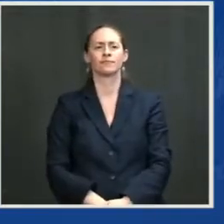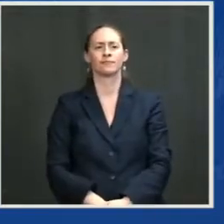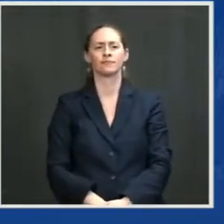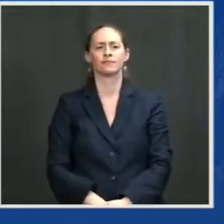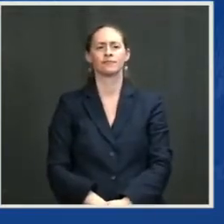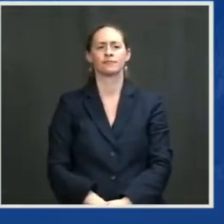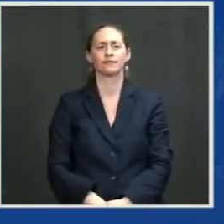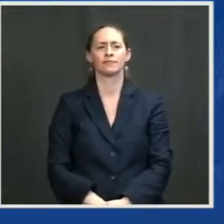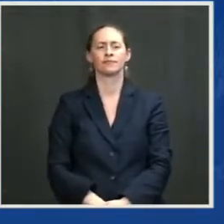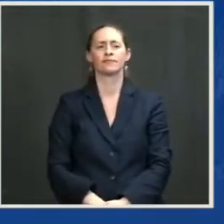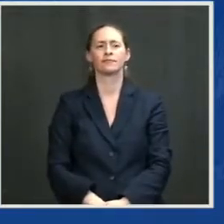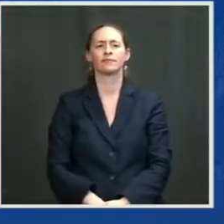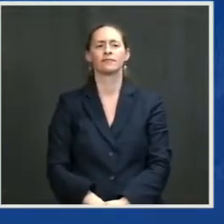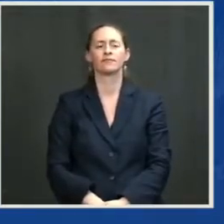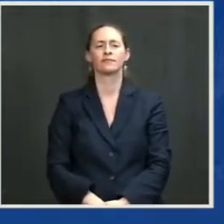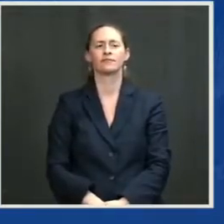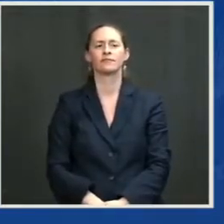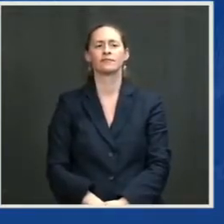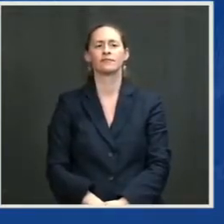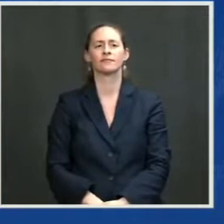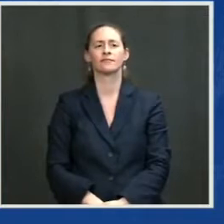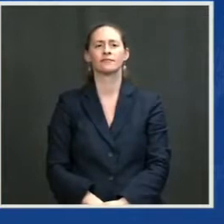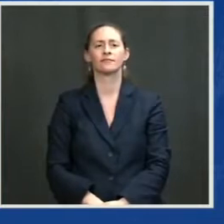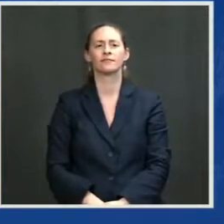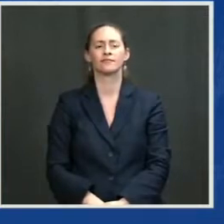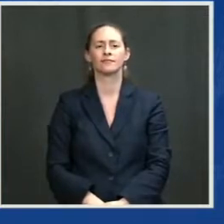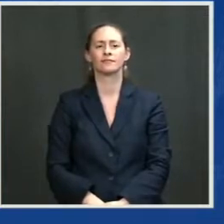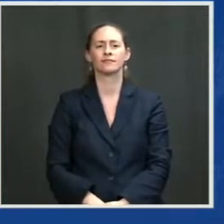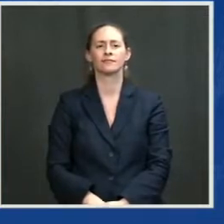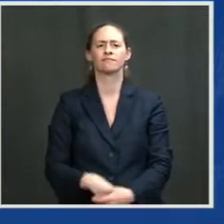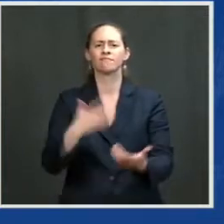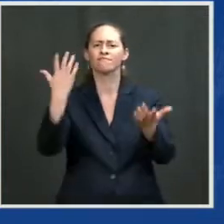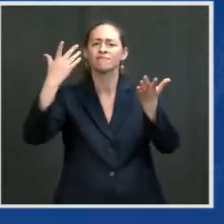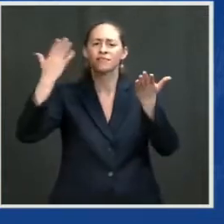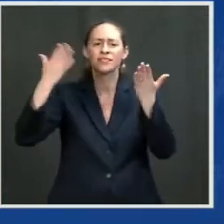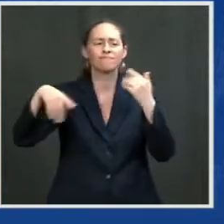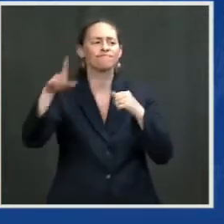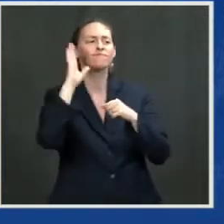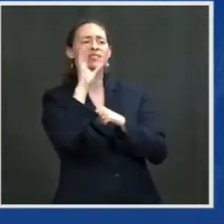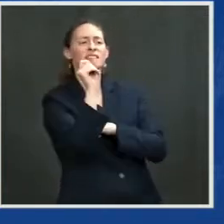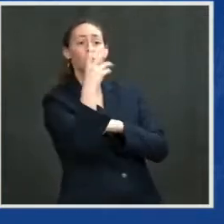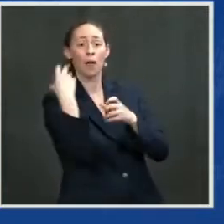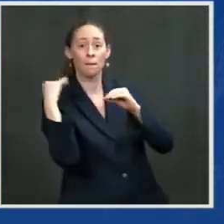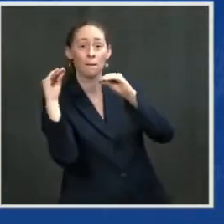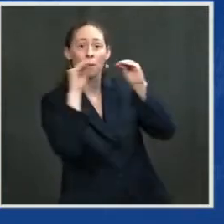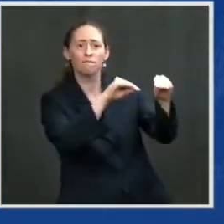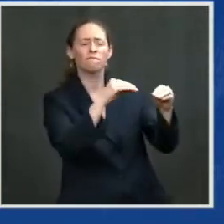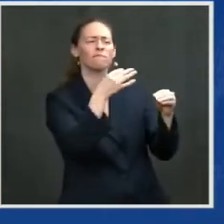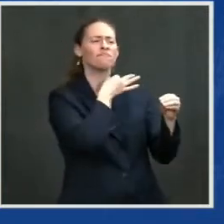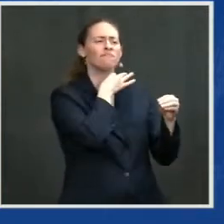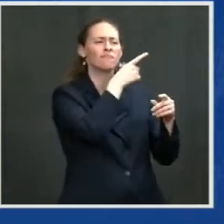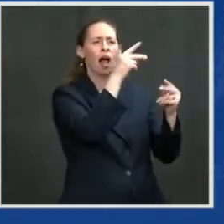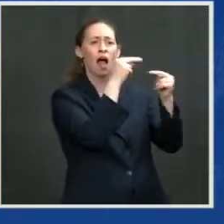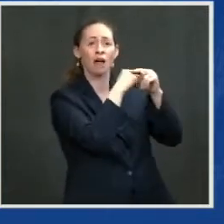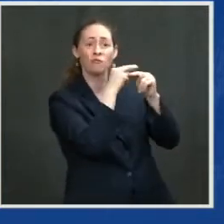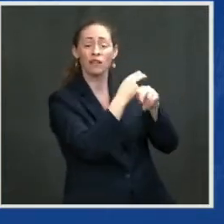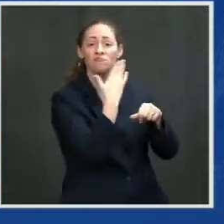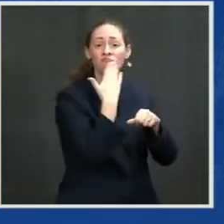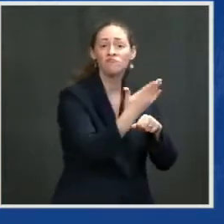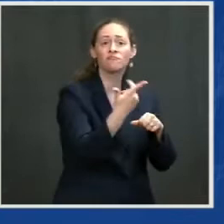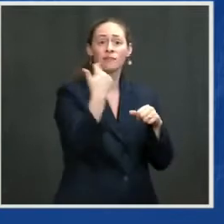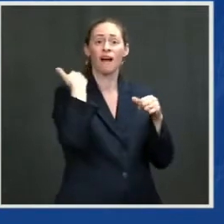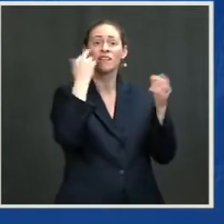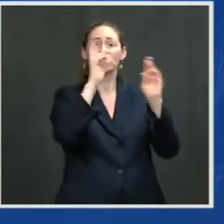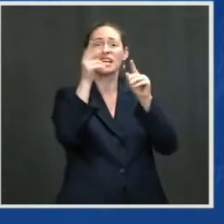city? How close is the interstate? What's the access to the lake? What's